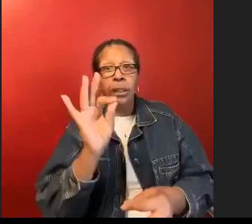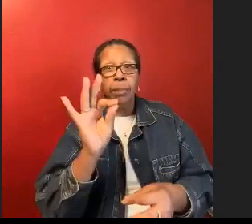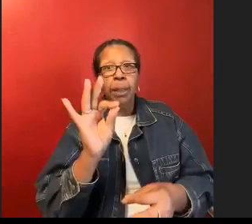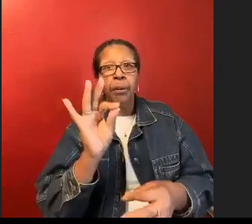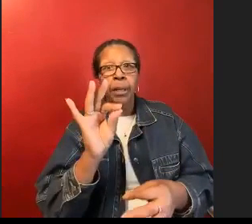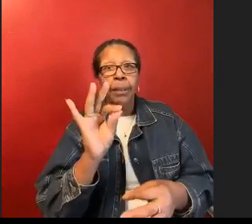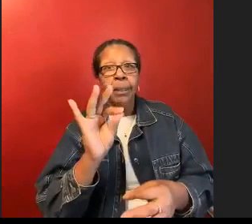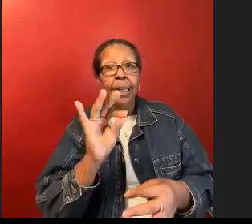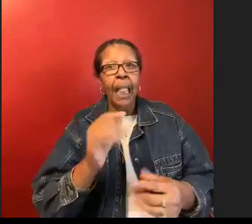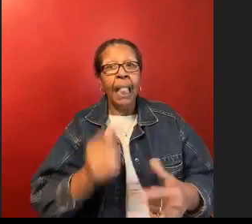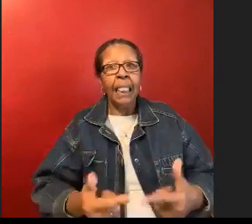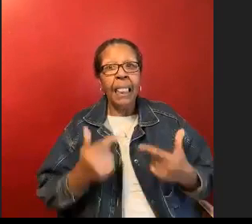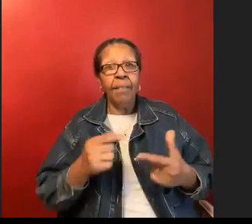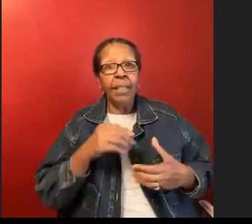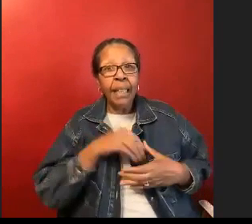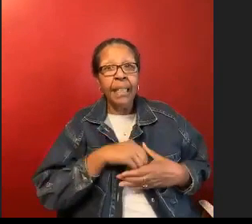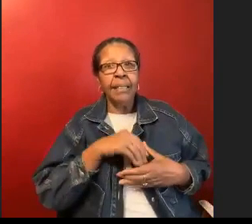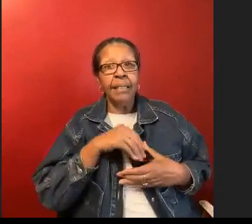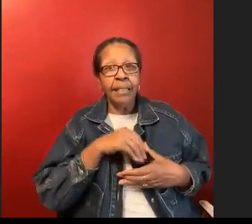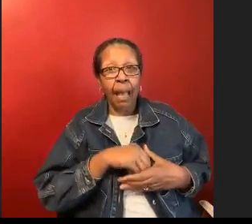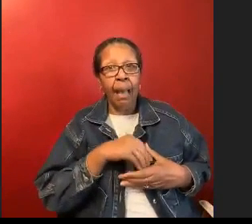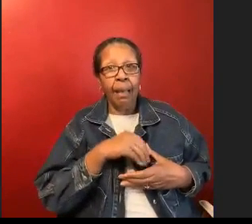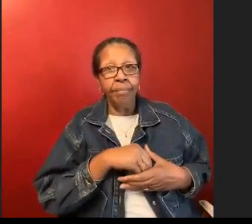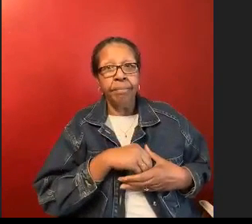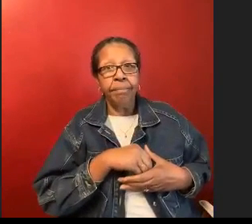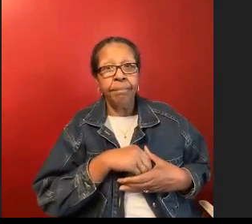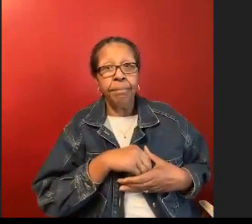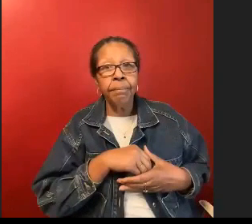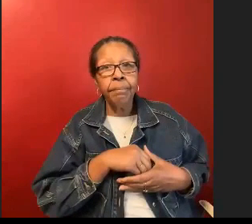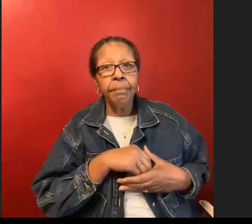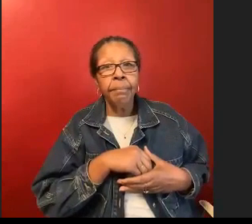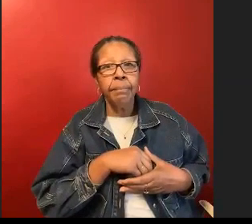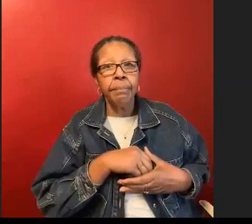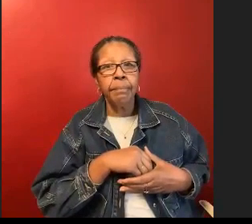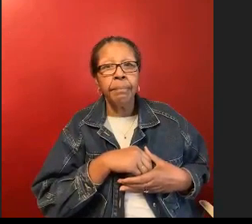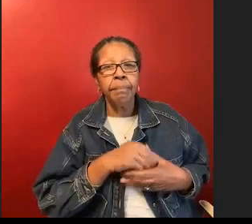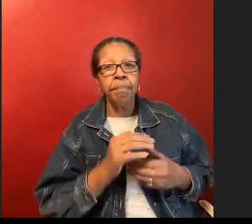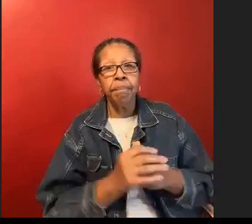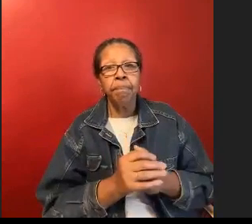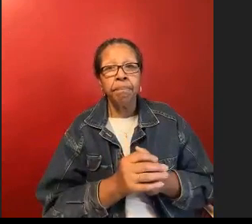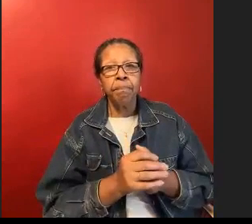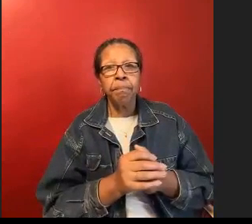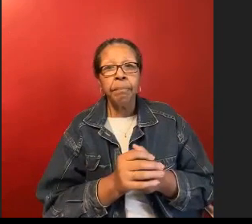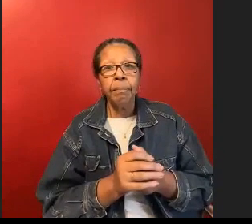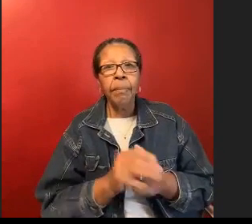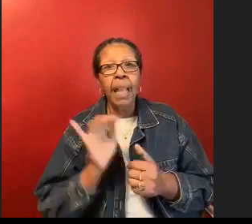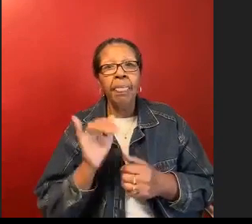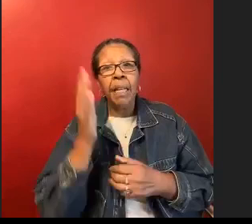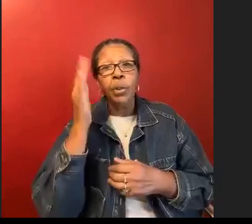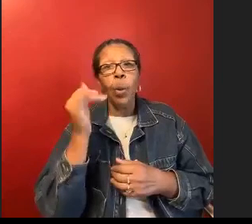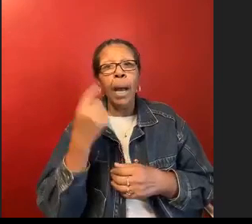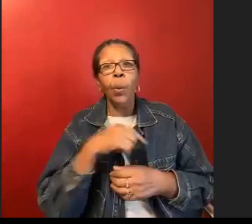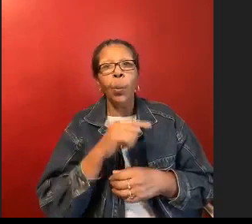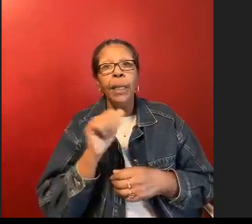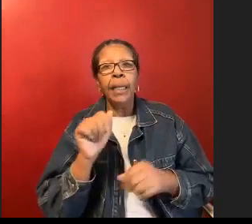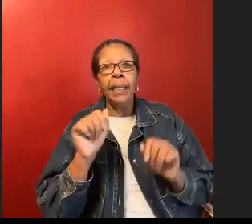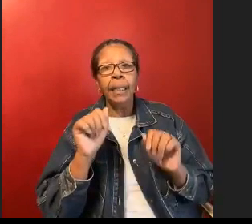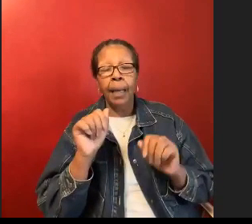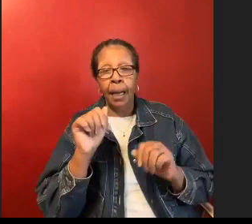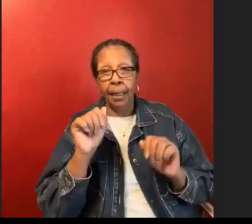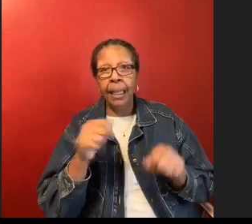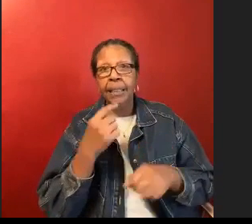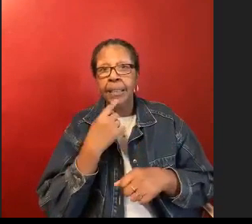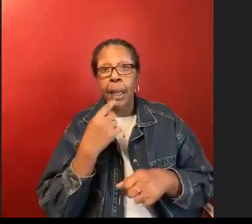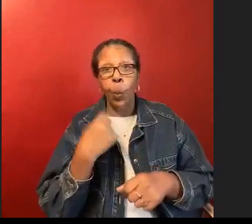resident on the inside of us. That's why we can say we are born